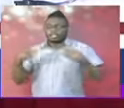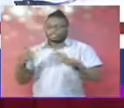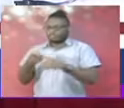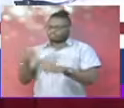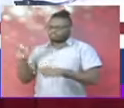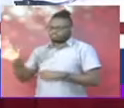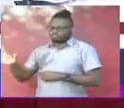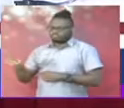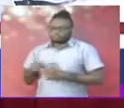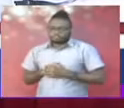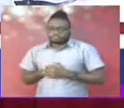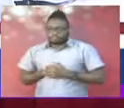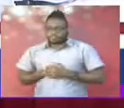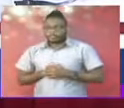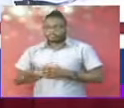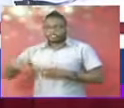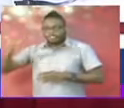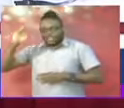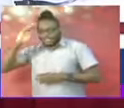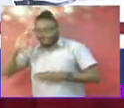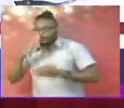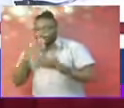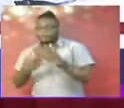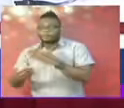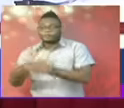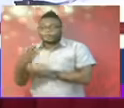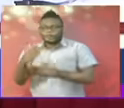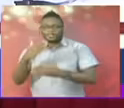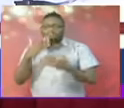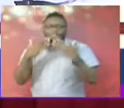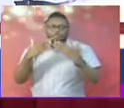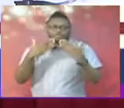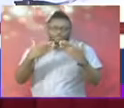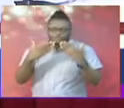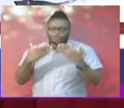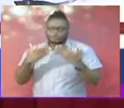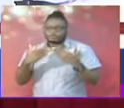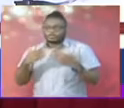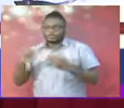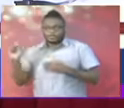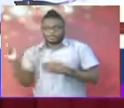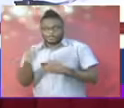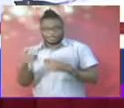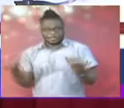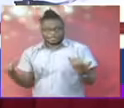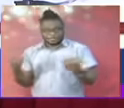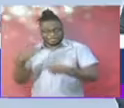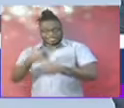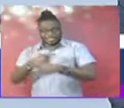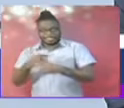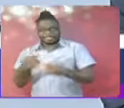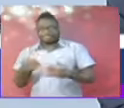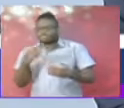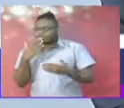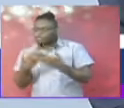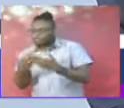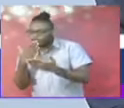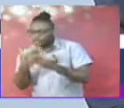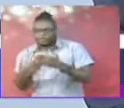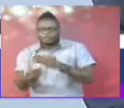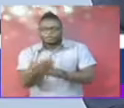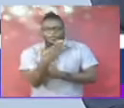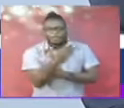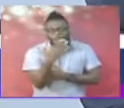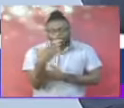good morning. Thanks, Mr. Alexander. Good morning to Dr. Hines. Good morning to Ms. Roach,